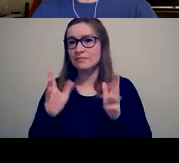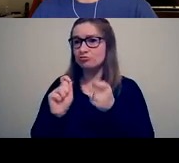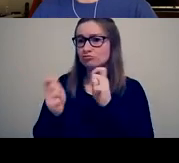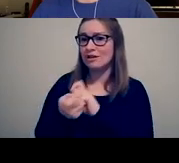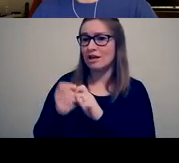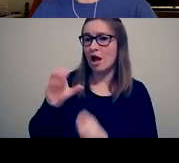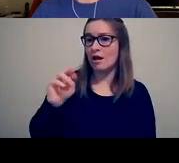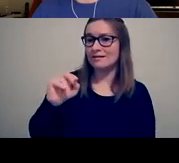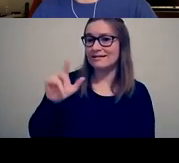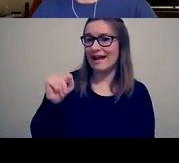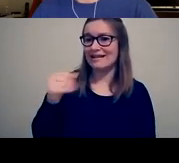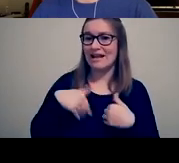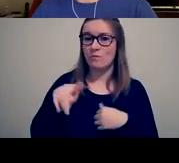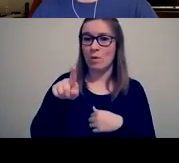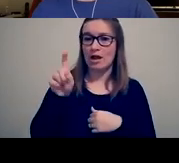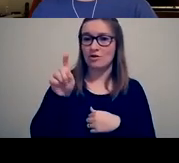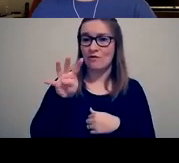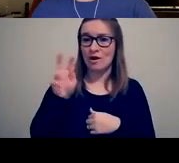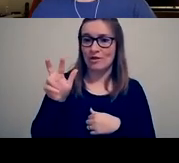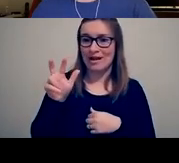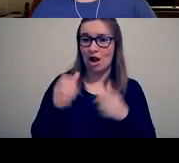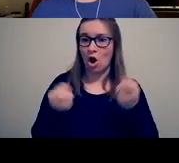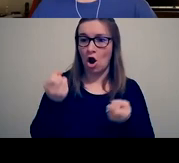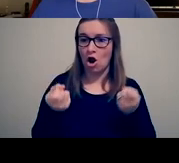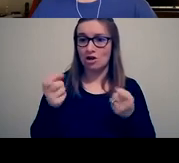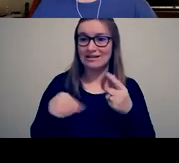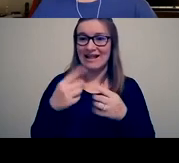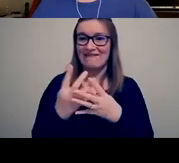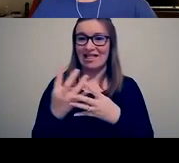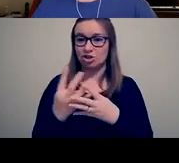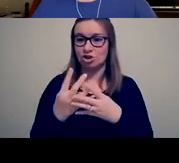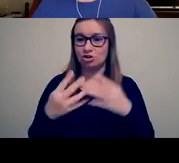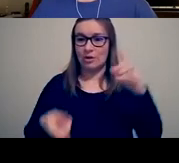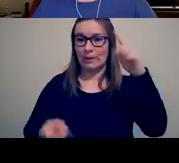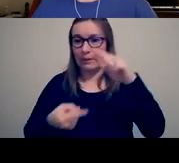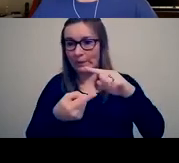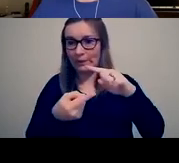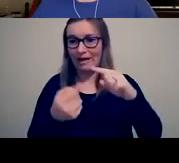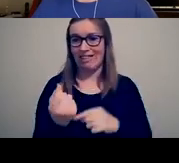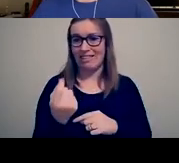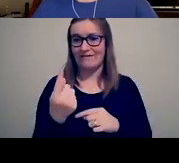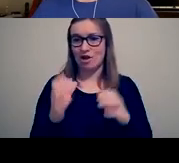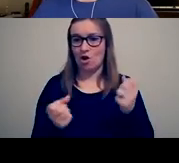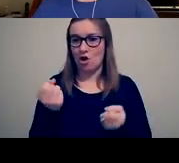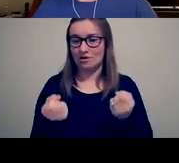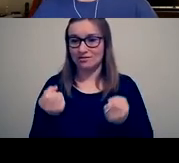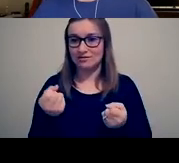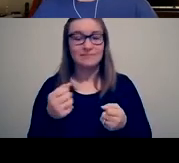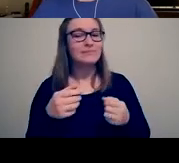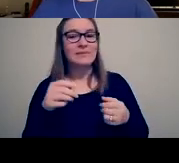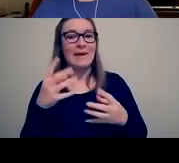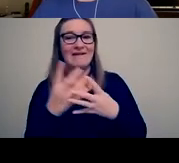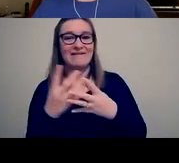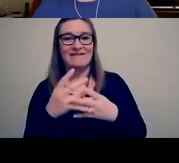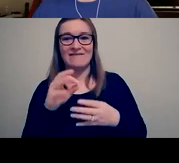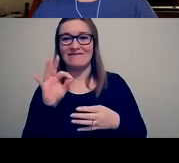It is a change of context. You have 143 cars and you filter. Now you have 11 cars. Yeah, but a filter is not a change of context. And